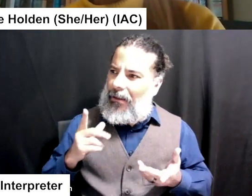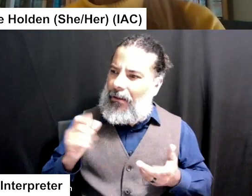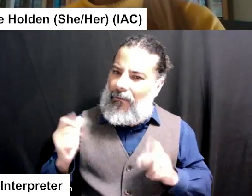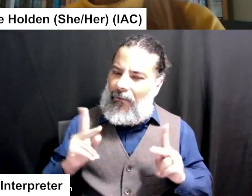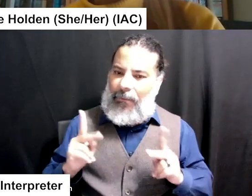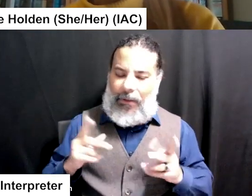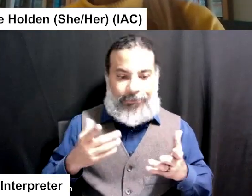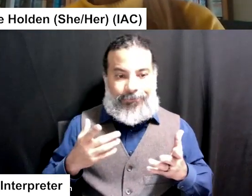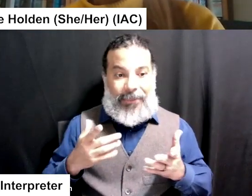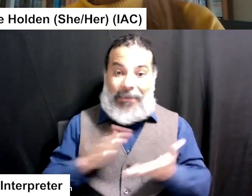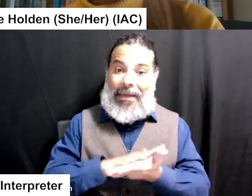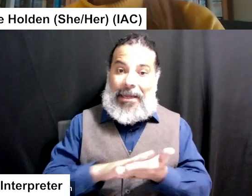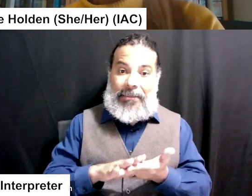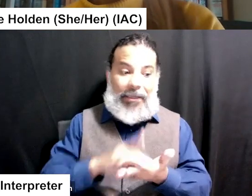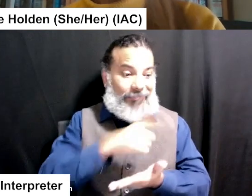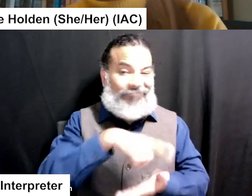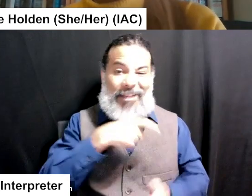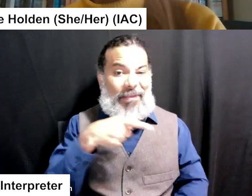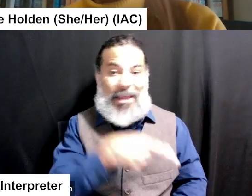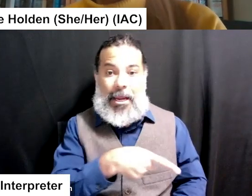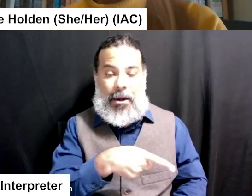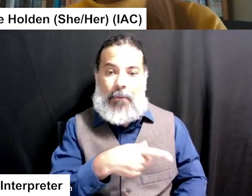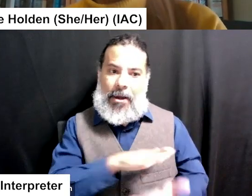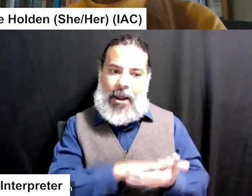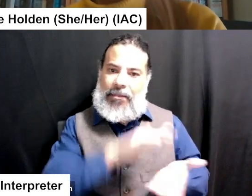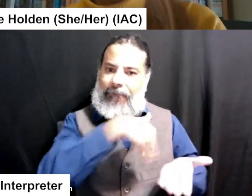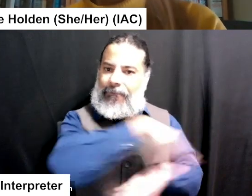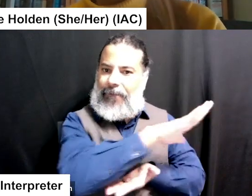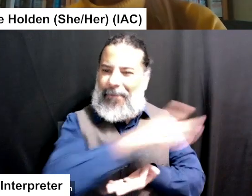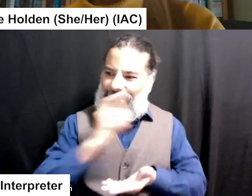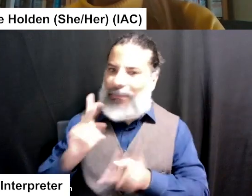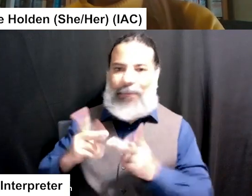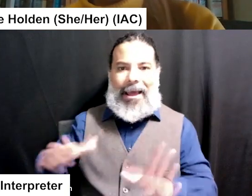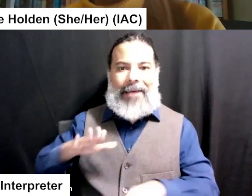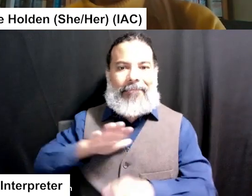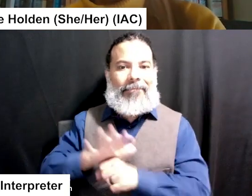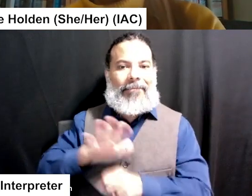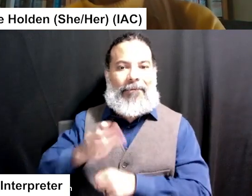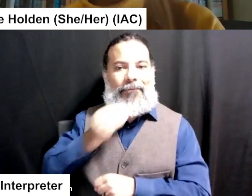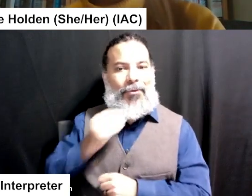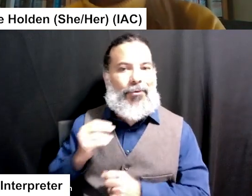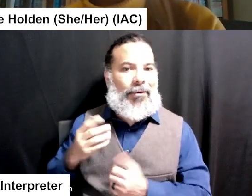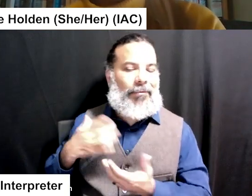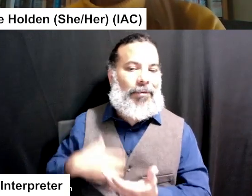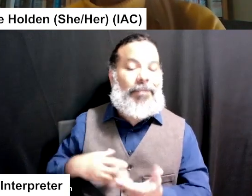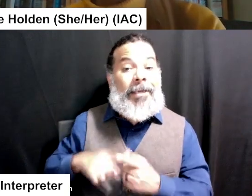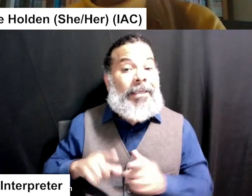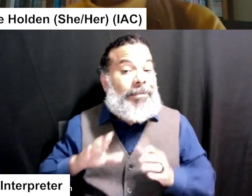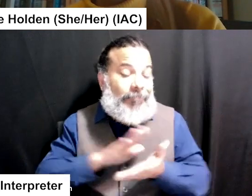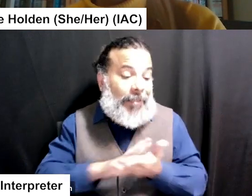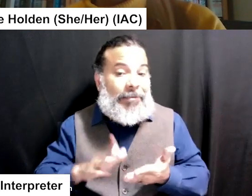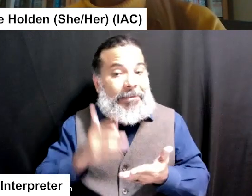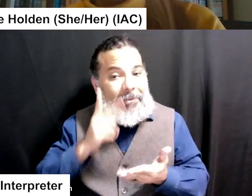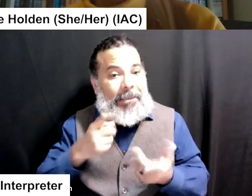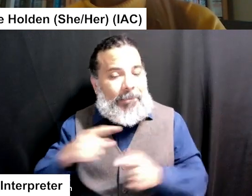these organizations didn't exist. I wish we didn't have people who are food insecure. But it is great to see that in